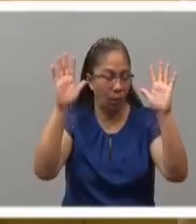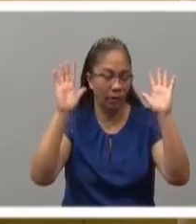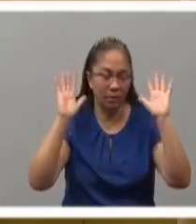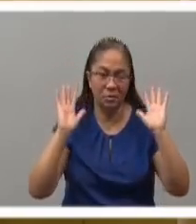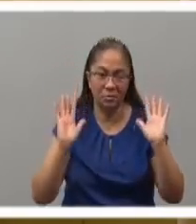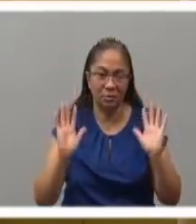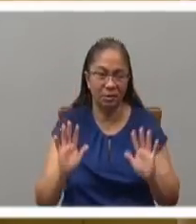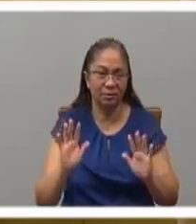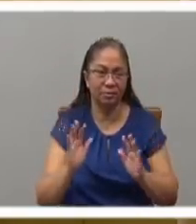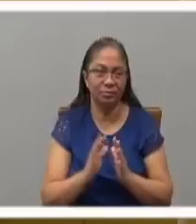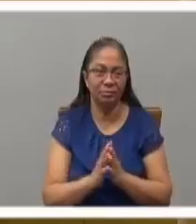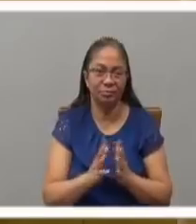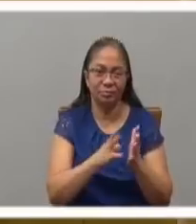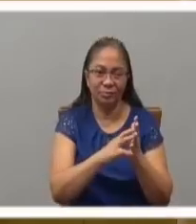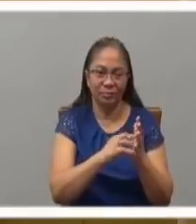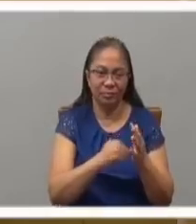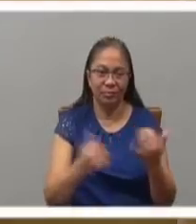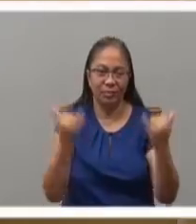eyes.